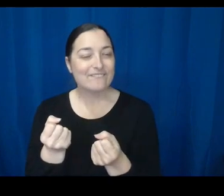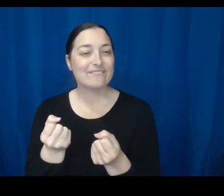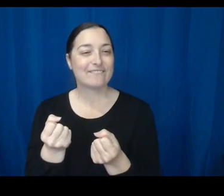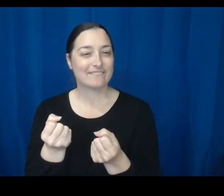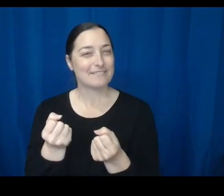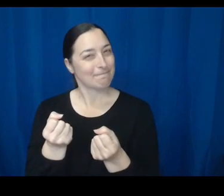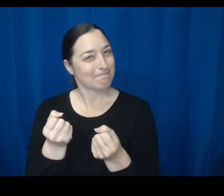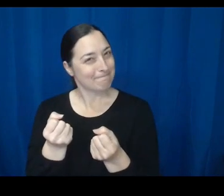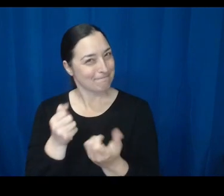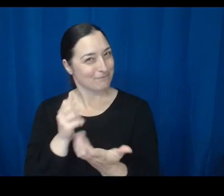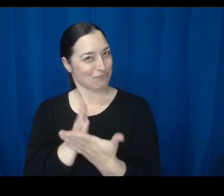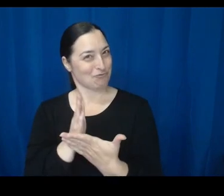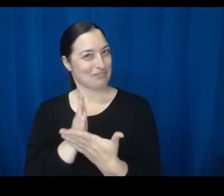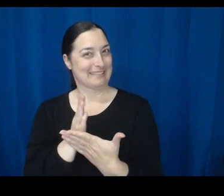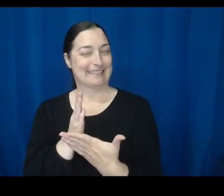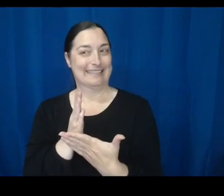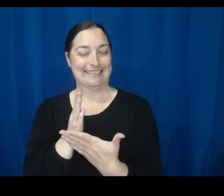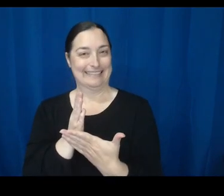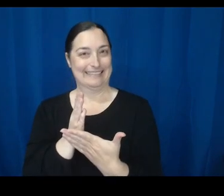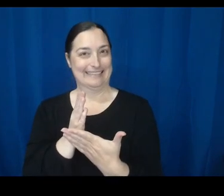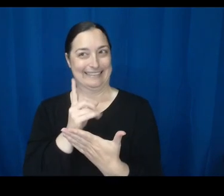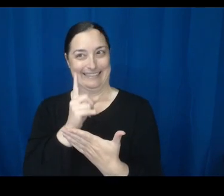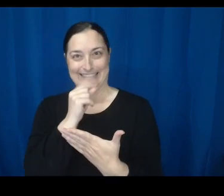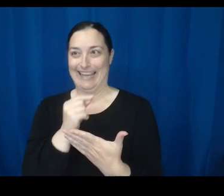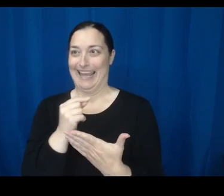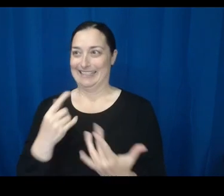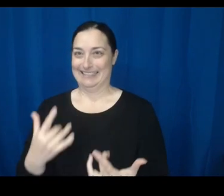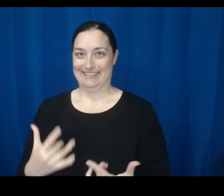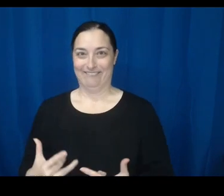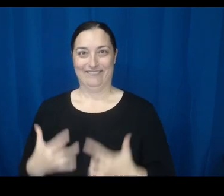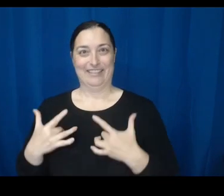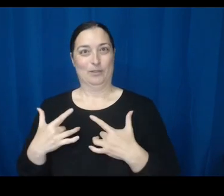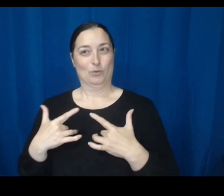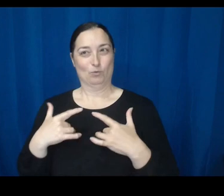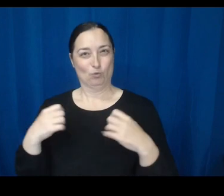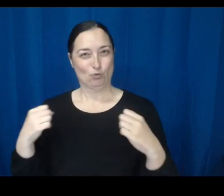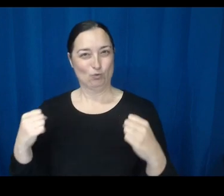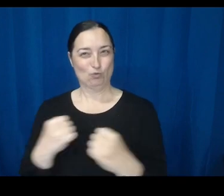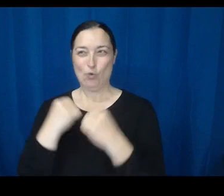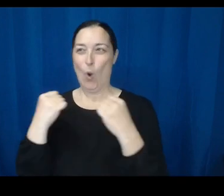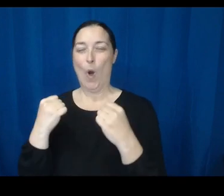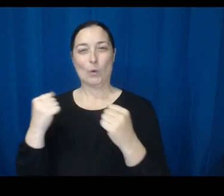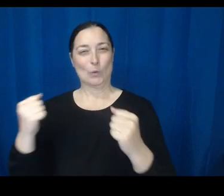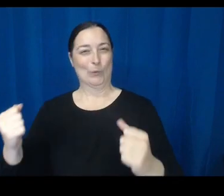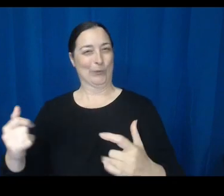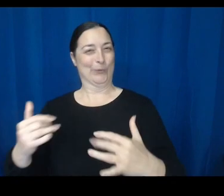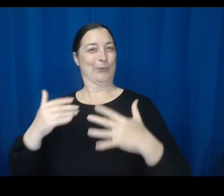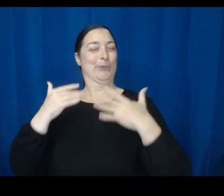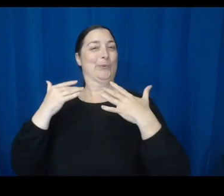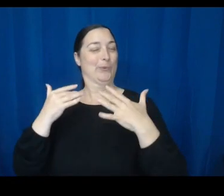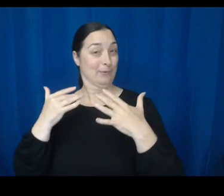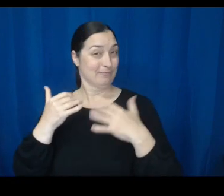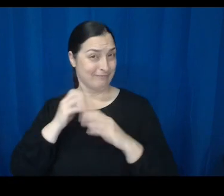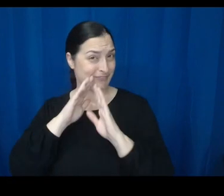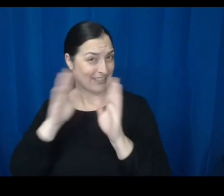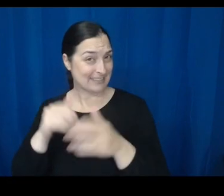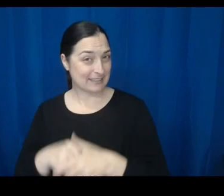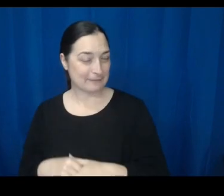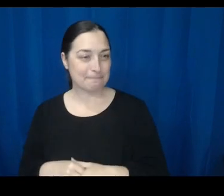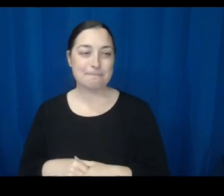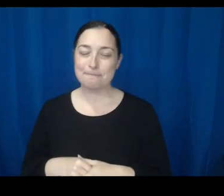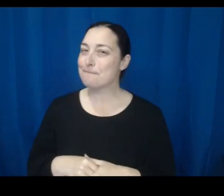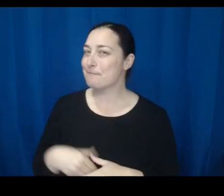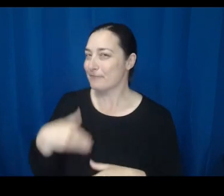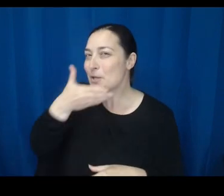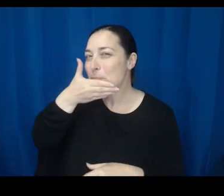really absorb the whole and deliver a really strong atmosphere. It's fantastic. It was beautiful looking through some